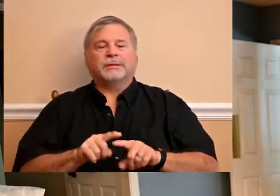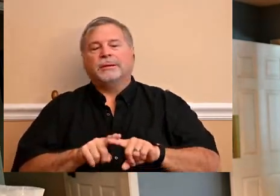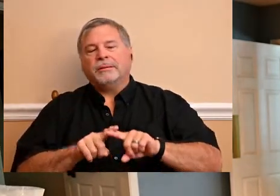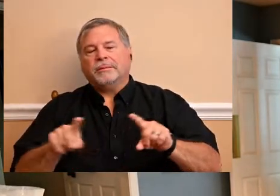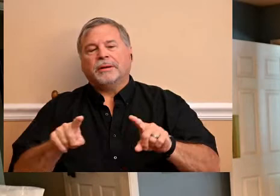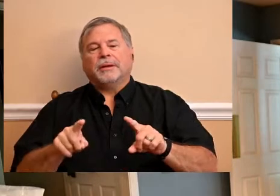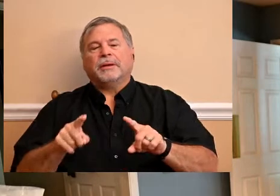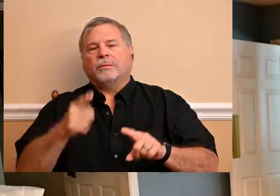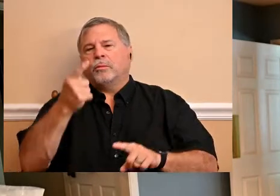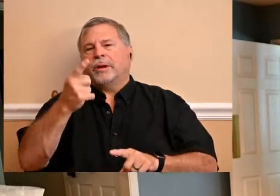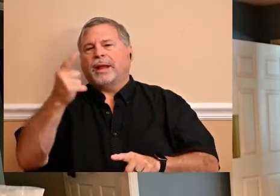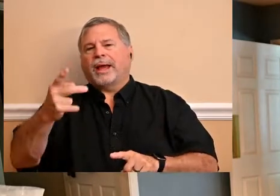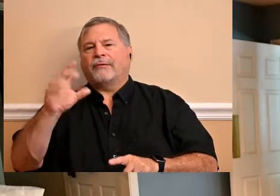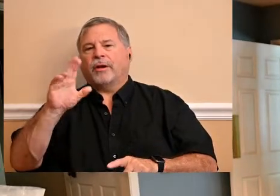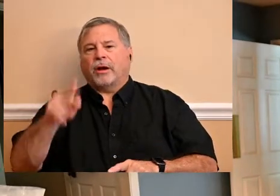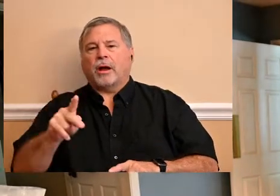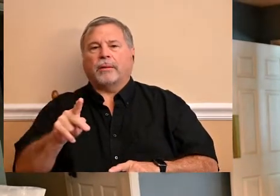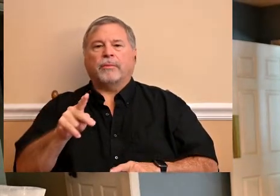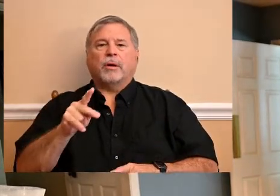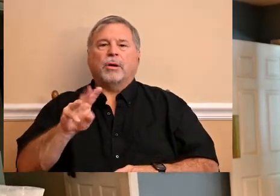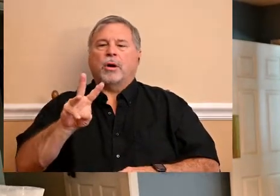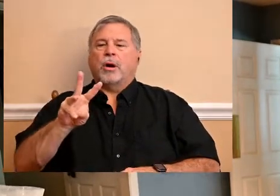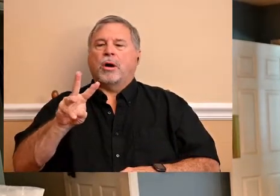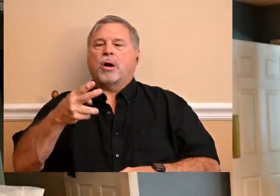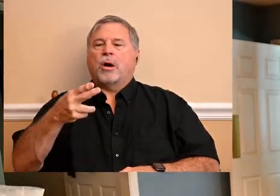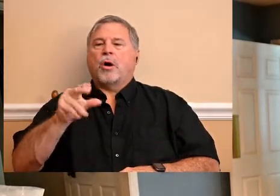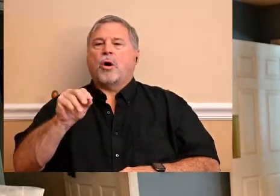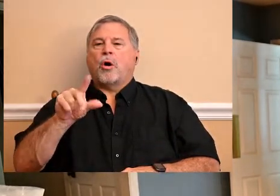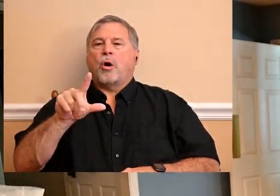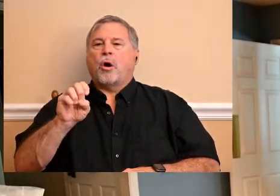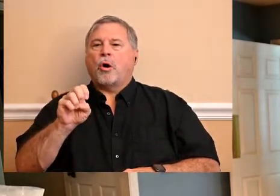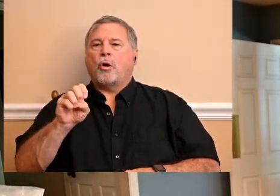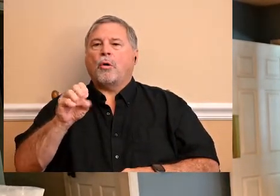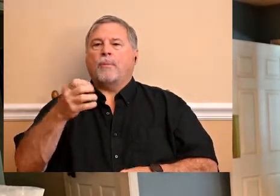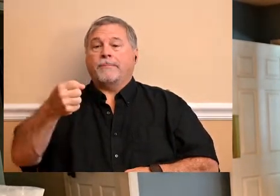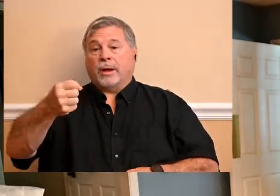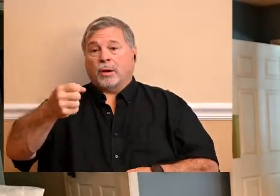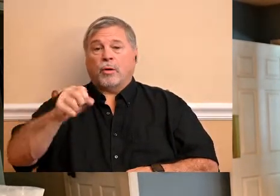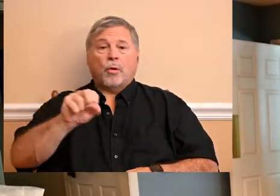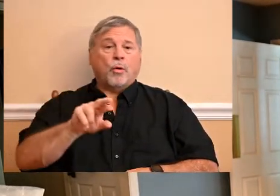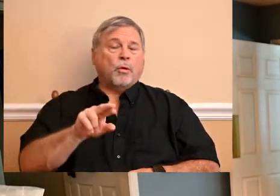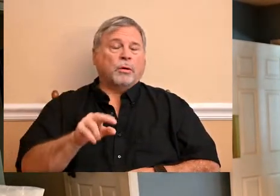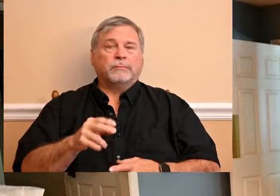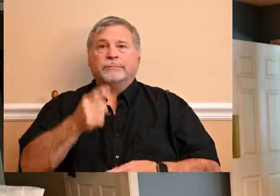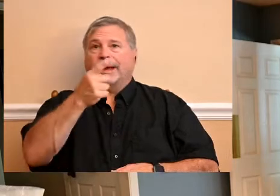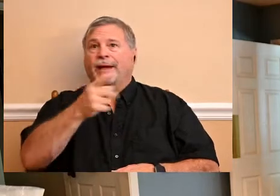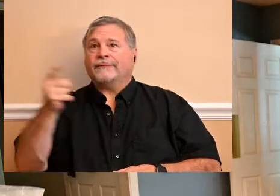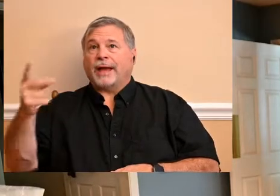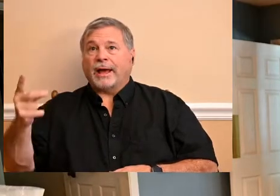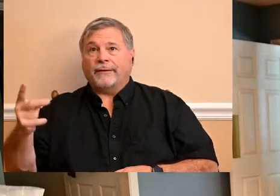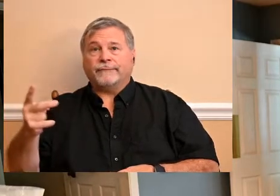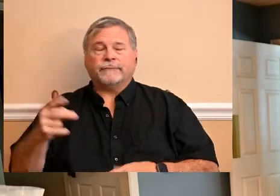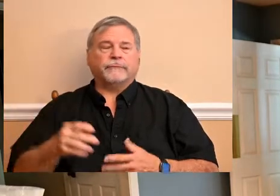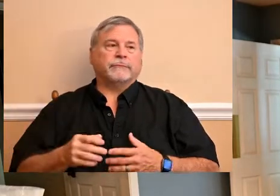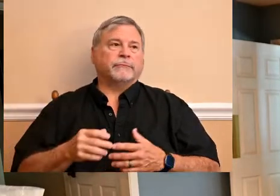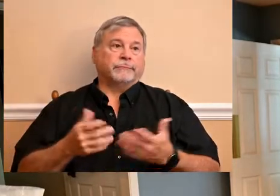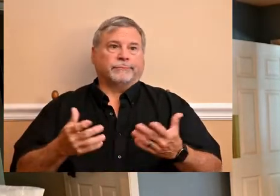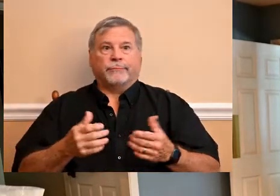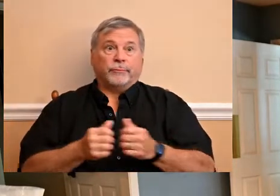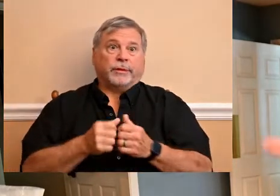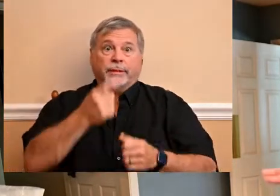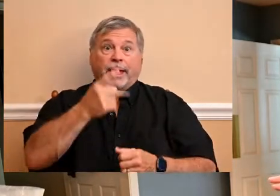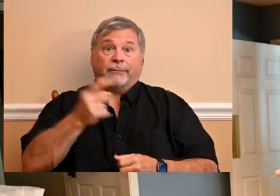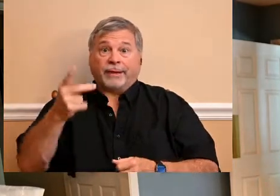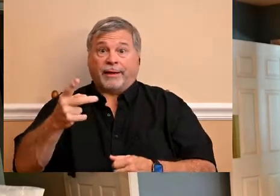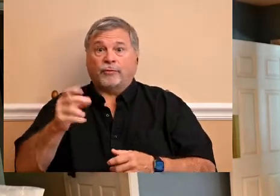here. But we're going to take and put about a cup and a half of whole milk. You could substitute